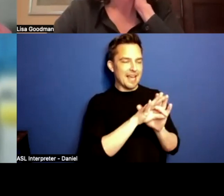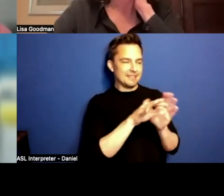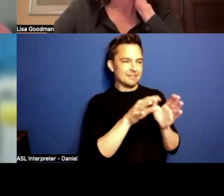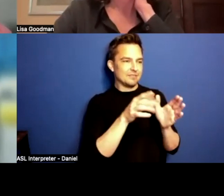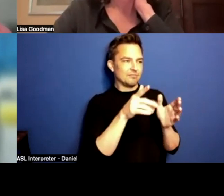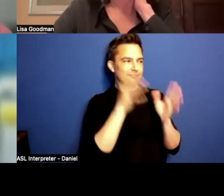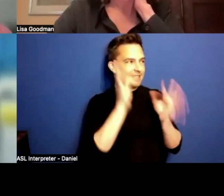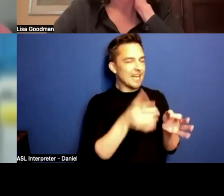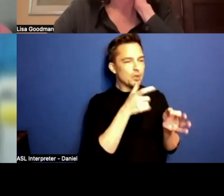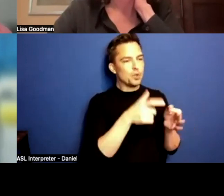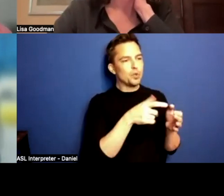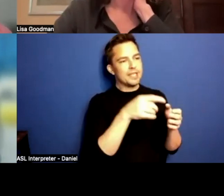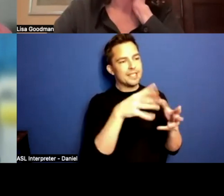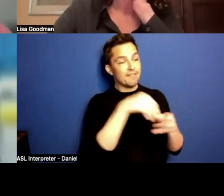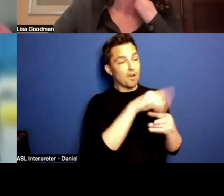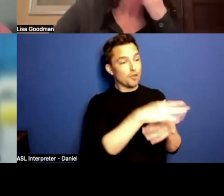stay.